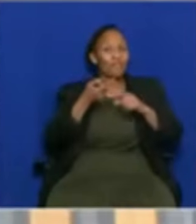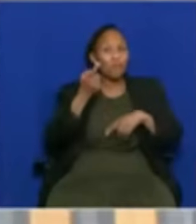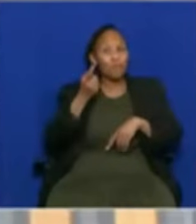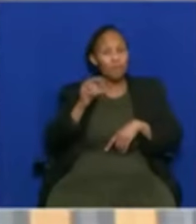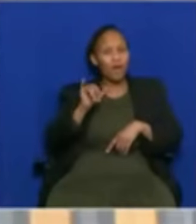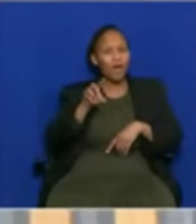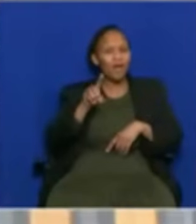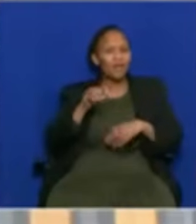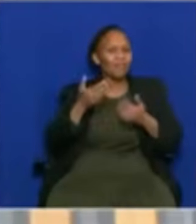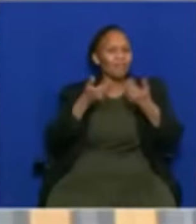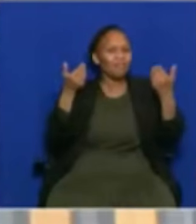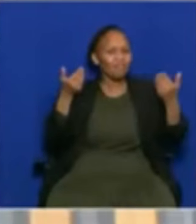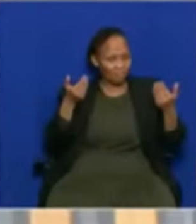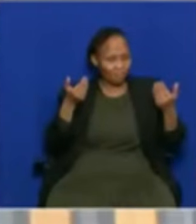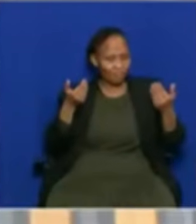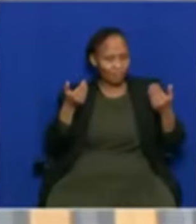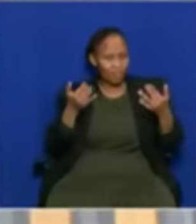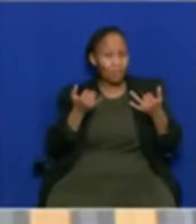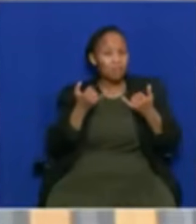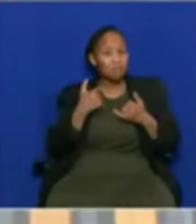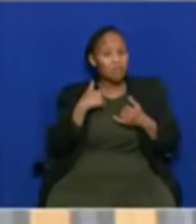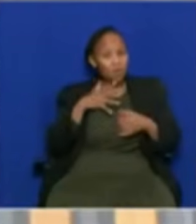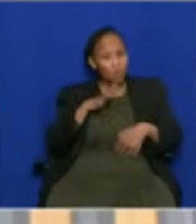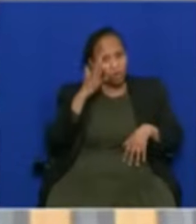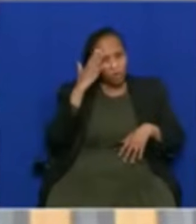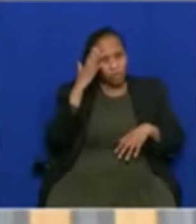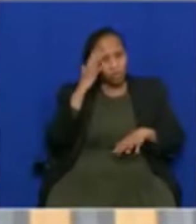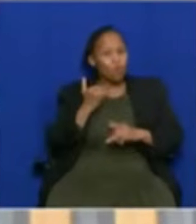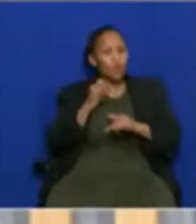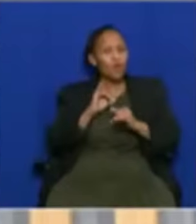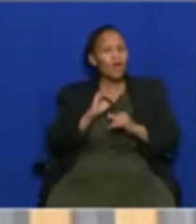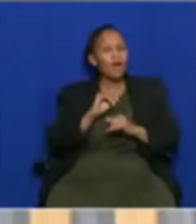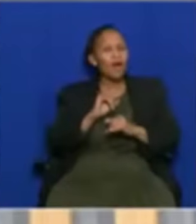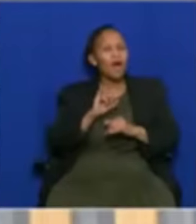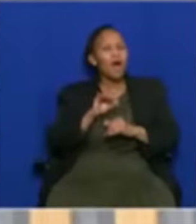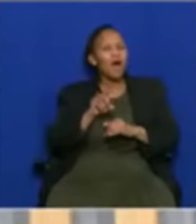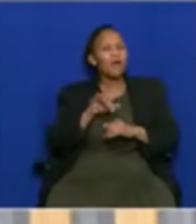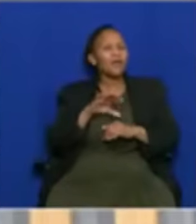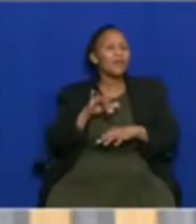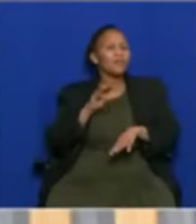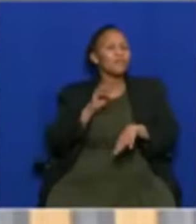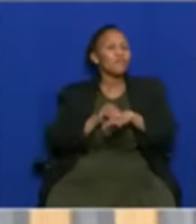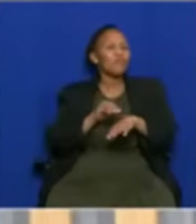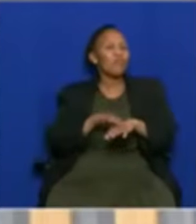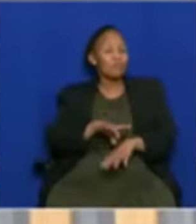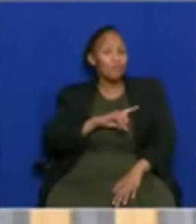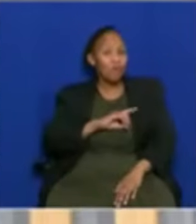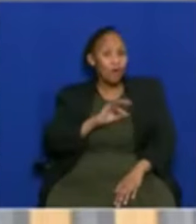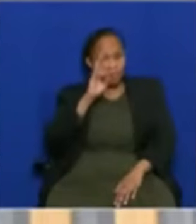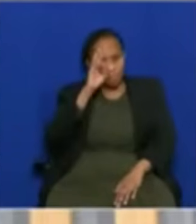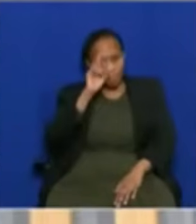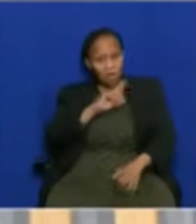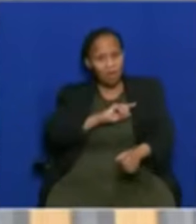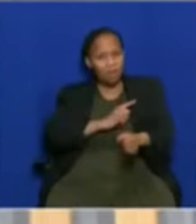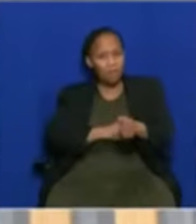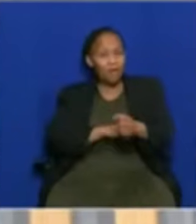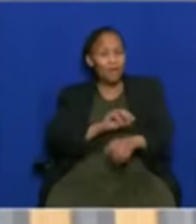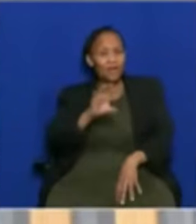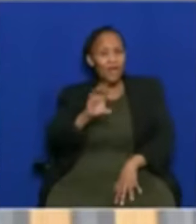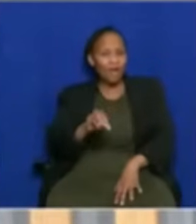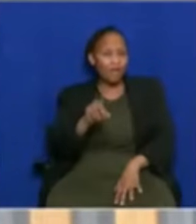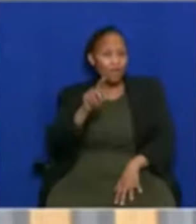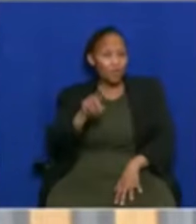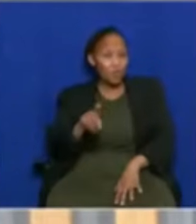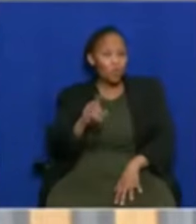why is that a problem to IDEC? Where do you come in? Your mandate, remember you have a mandate, you're a creature of statute. You don't go